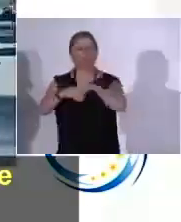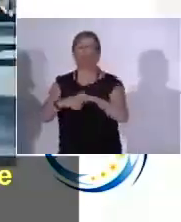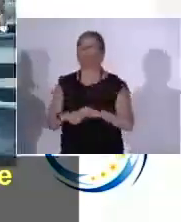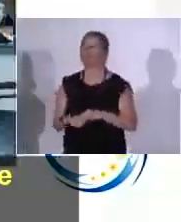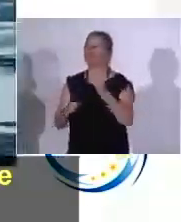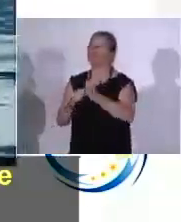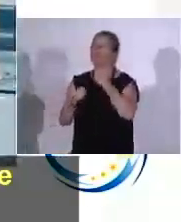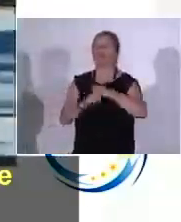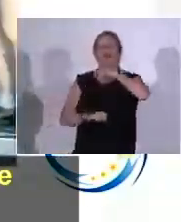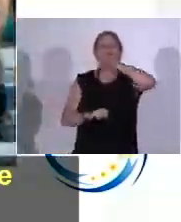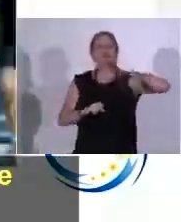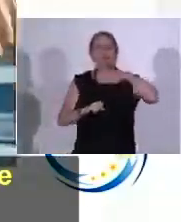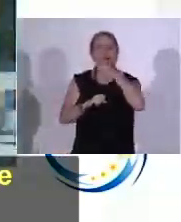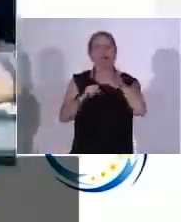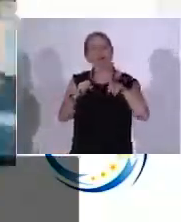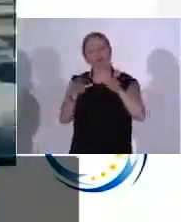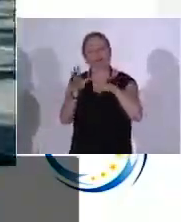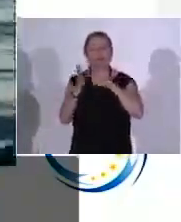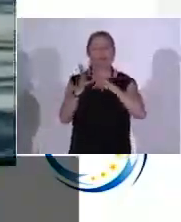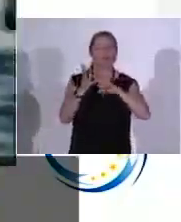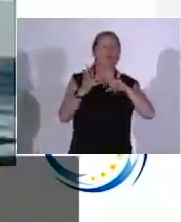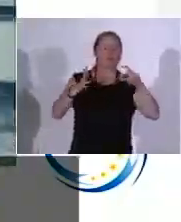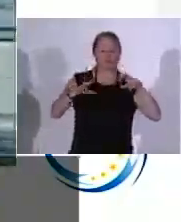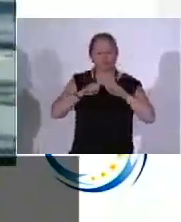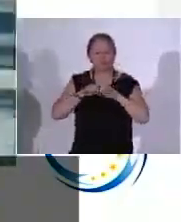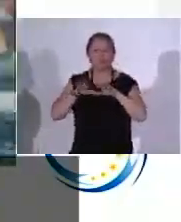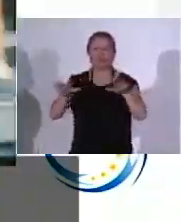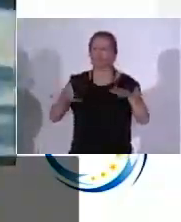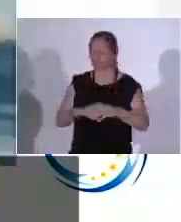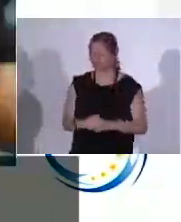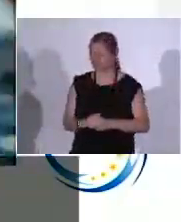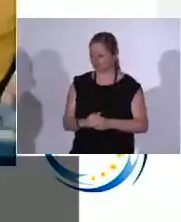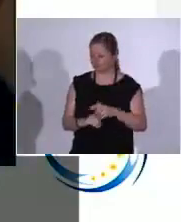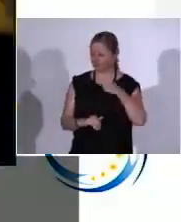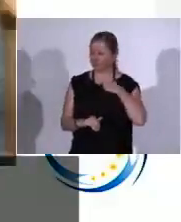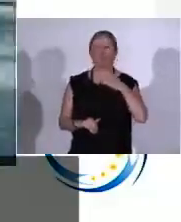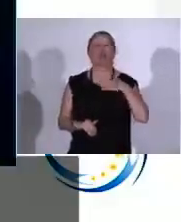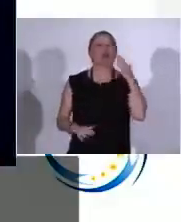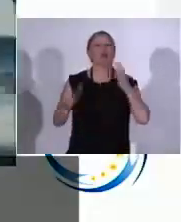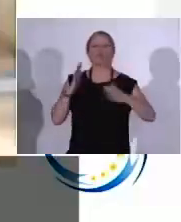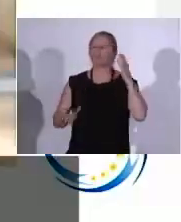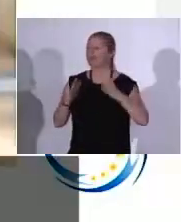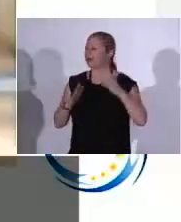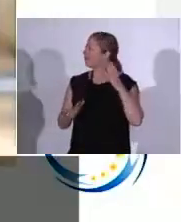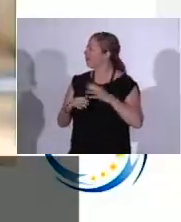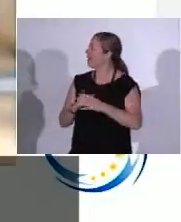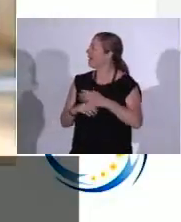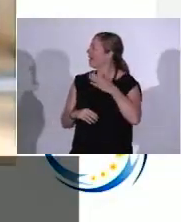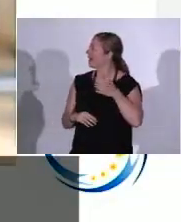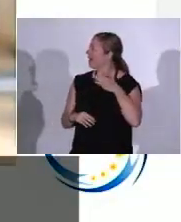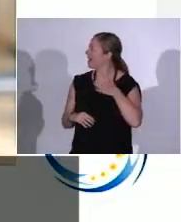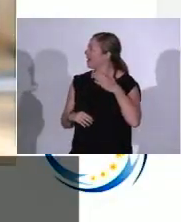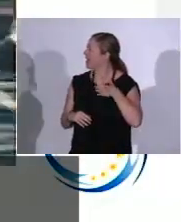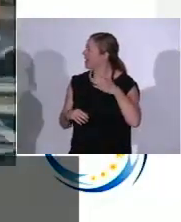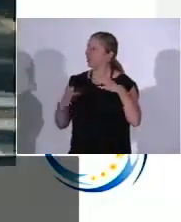us as an association grow. I love to run around, keep healthy and be fit, and like to be free and do